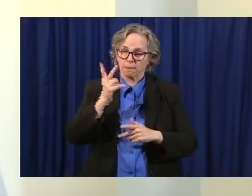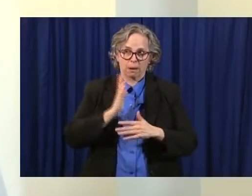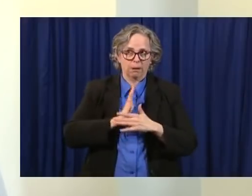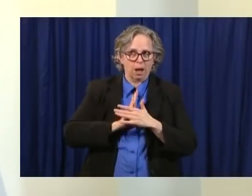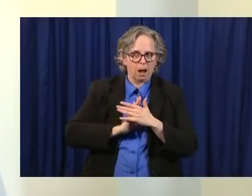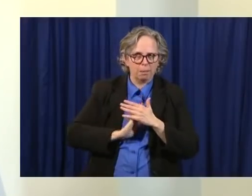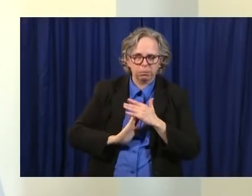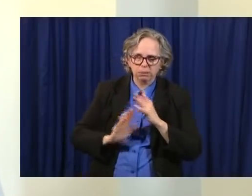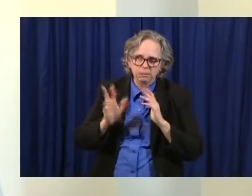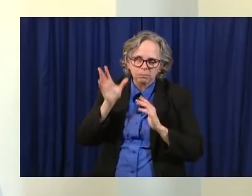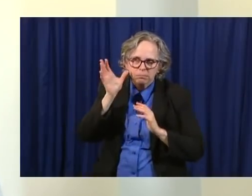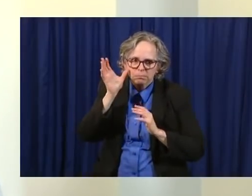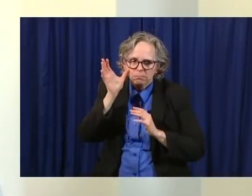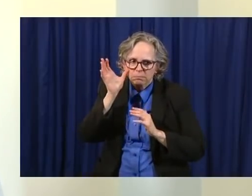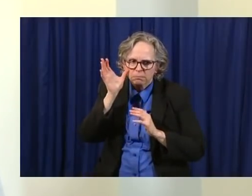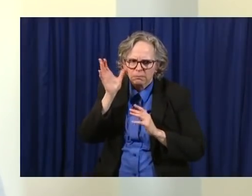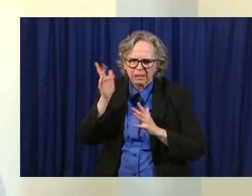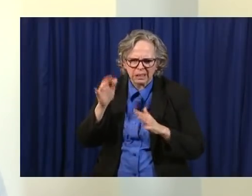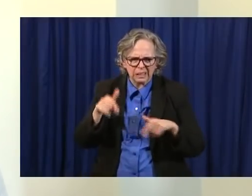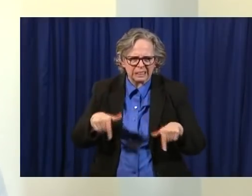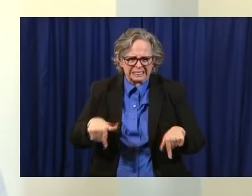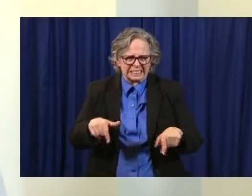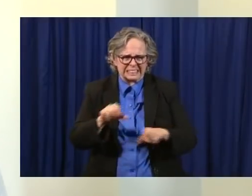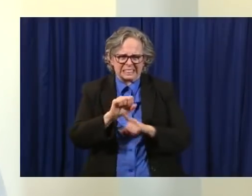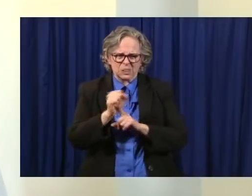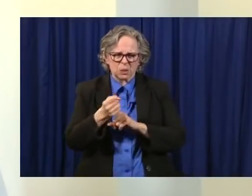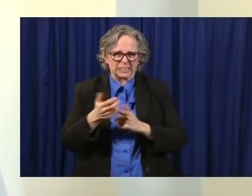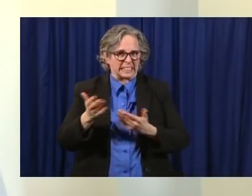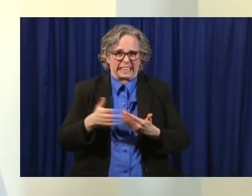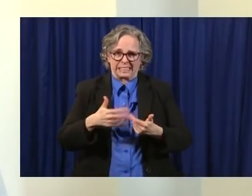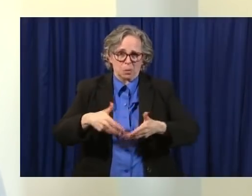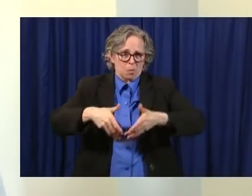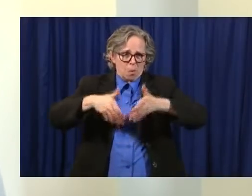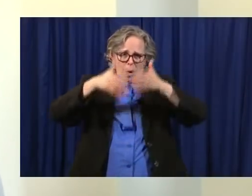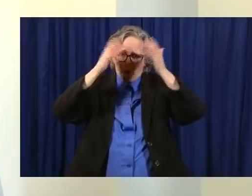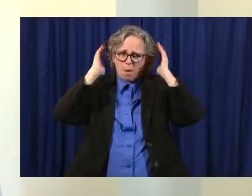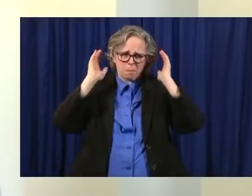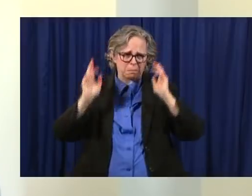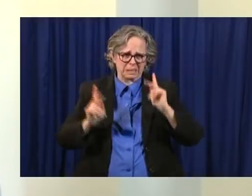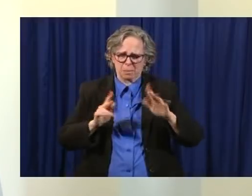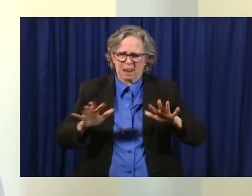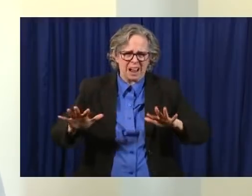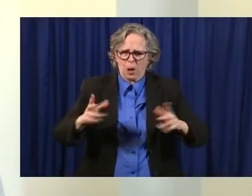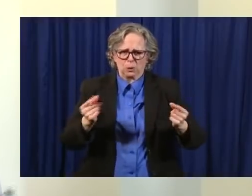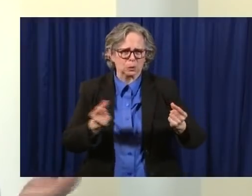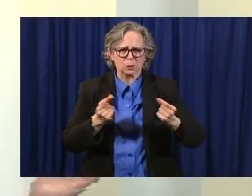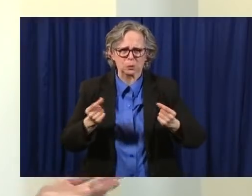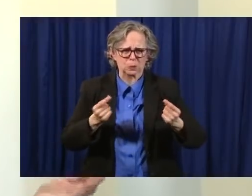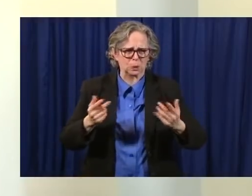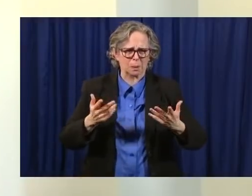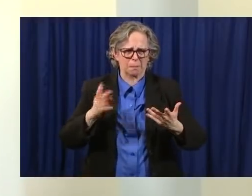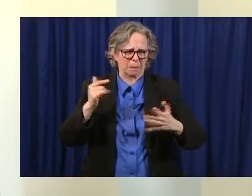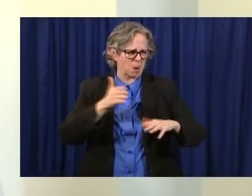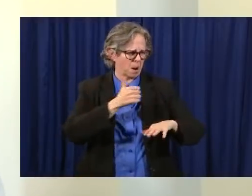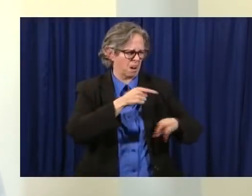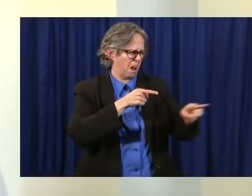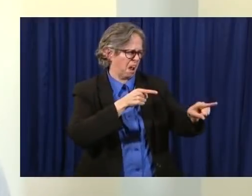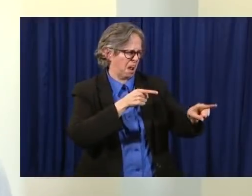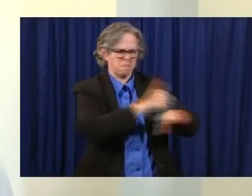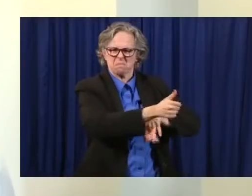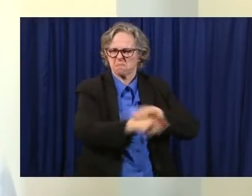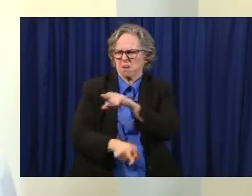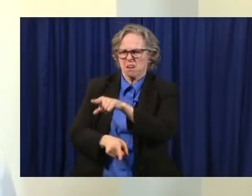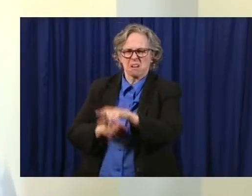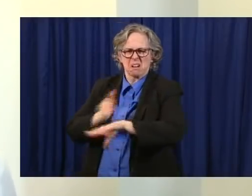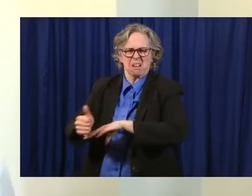as coronavirus, it's very easy to think that there's something to blame in this. And then when I see that video